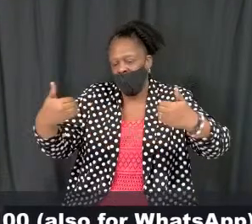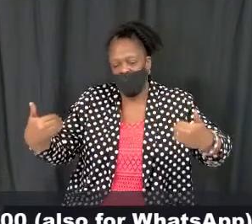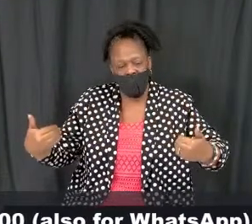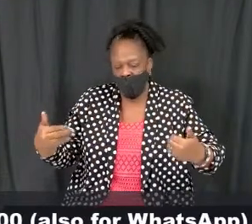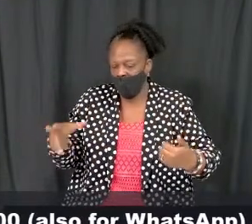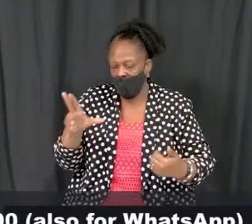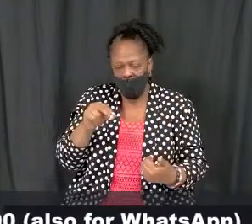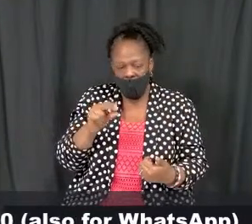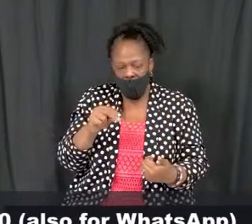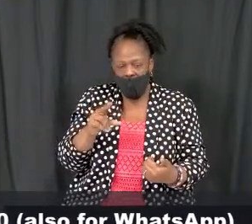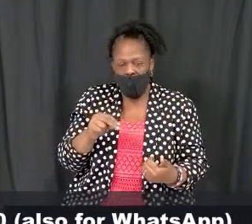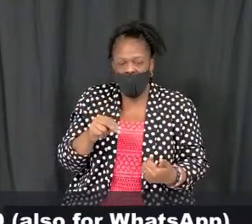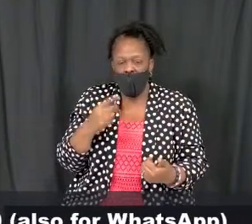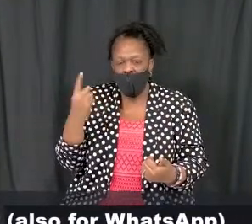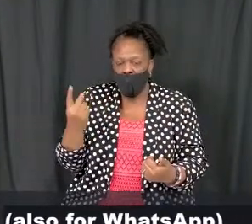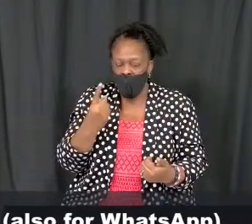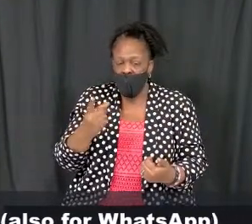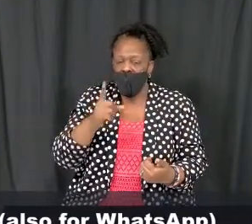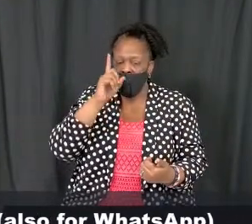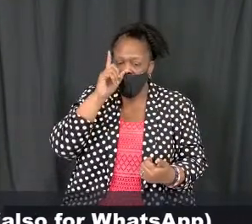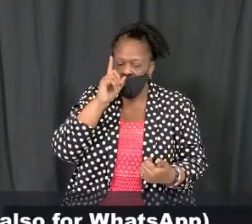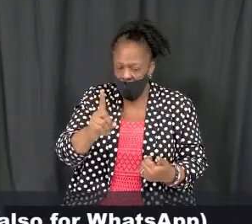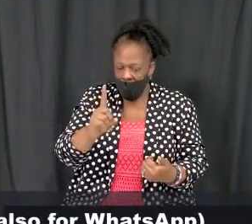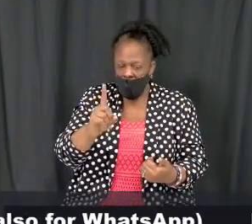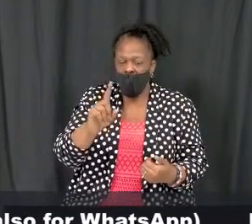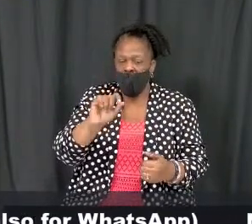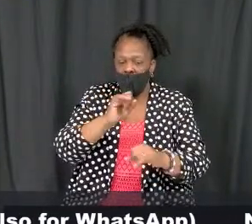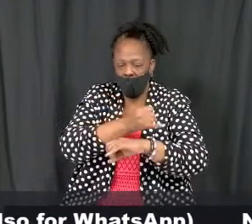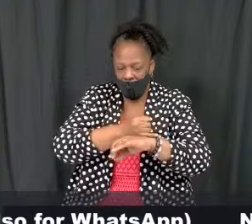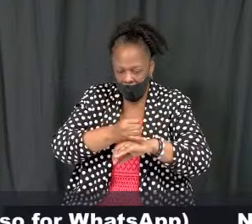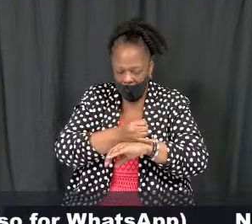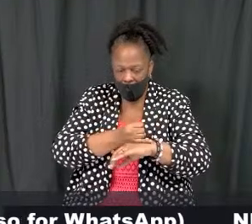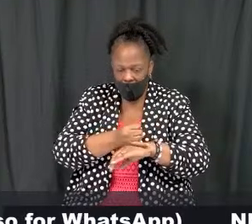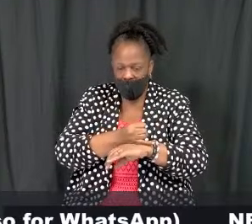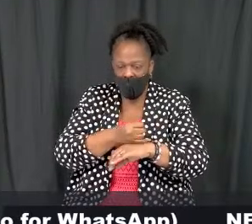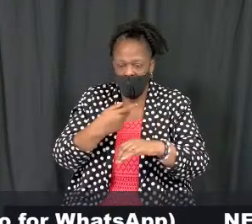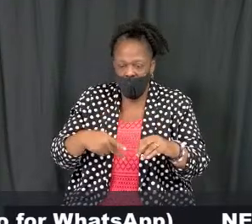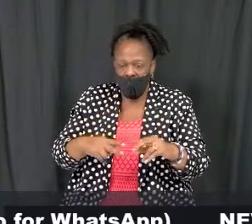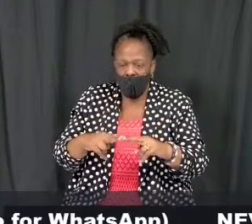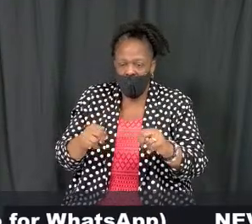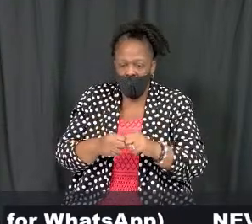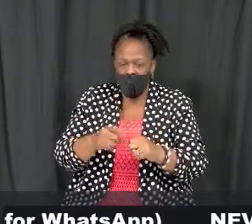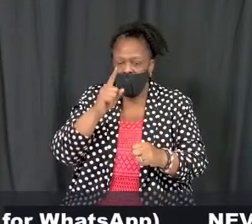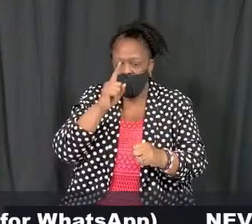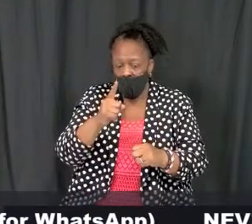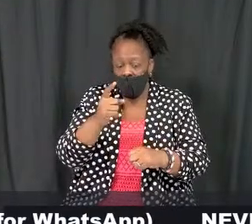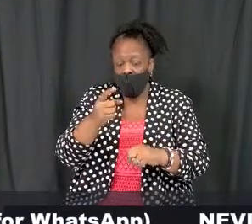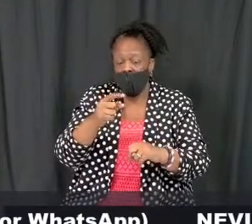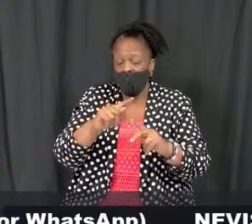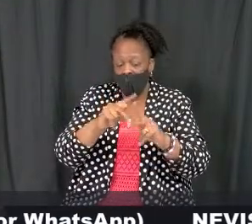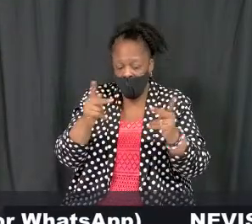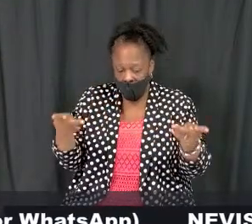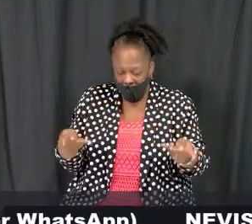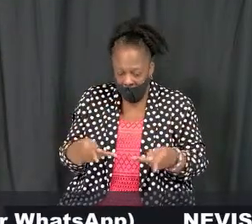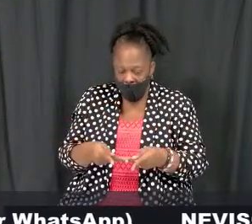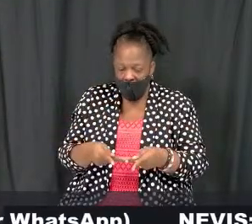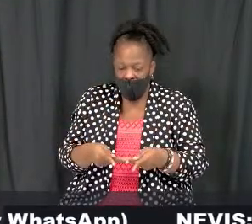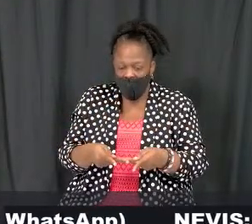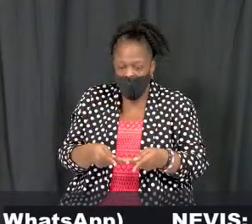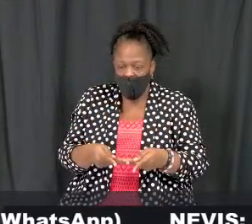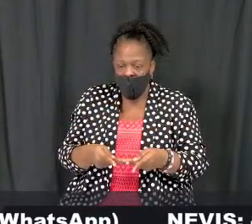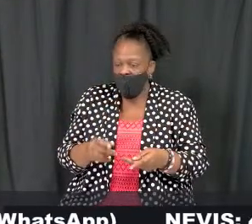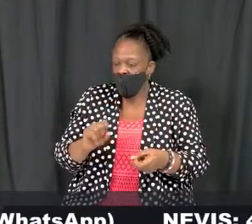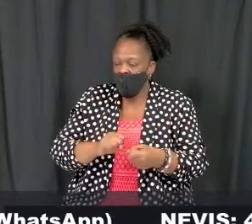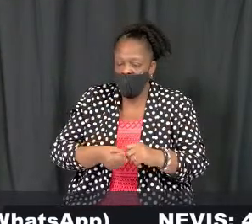no separation, there is no Nevis reaching herd immunity before St. Kitts reaching herd immunity. It is the federation of St. Kitts